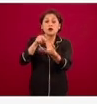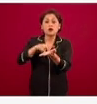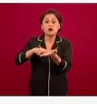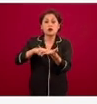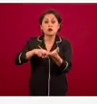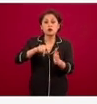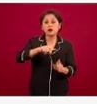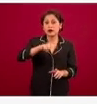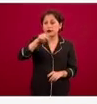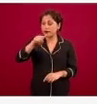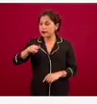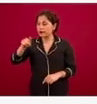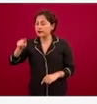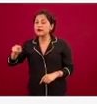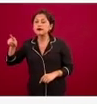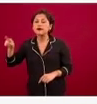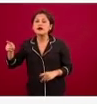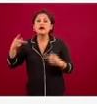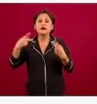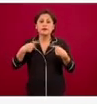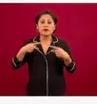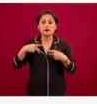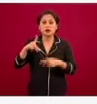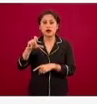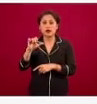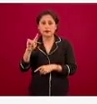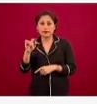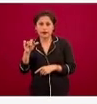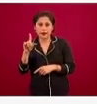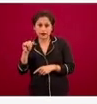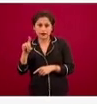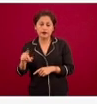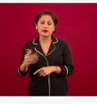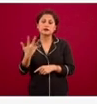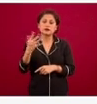talking about the states where we have had, unfortunately,